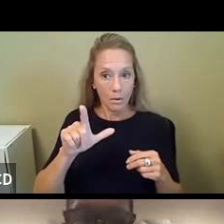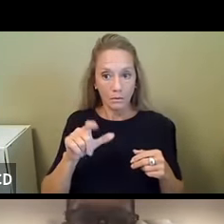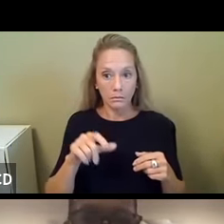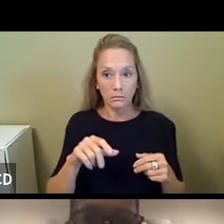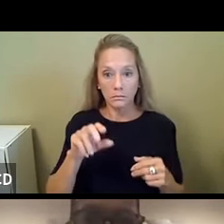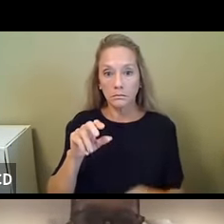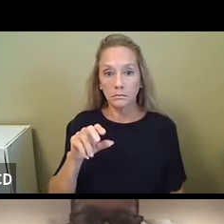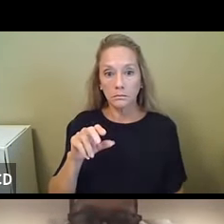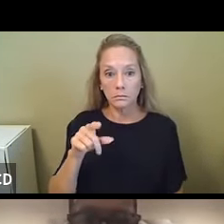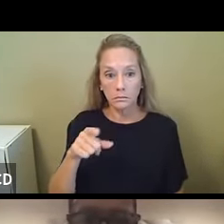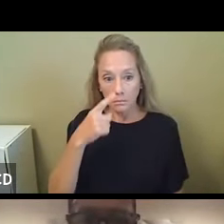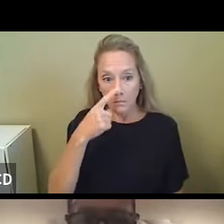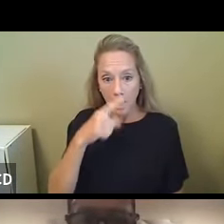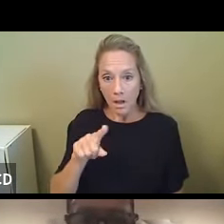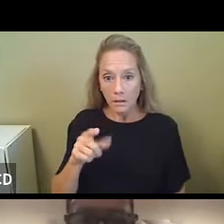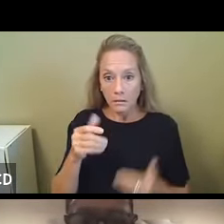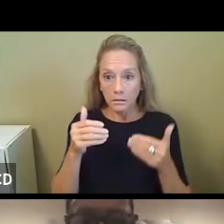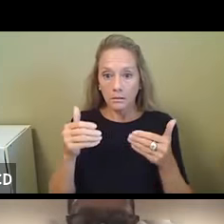board members for us, please.